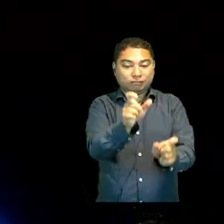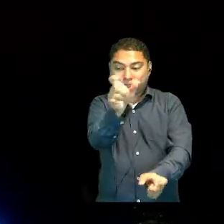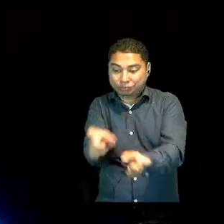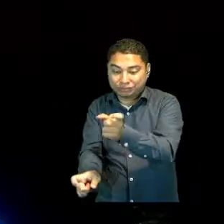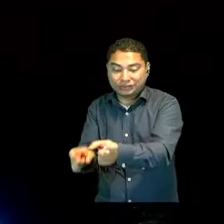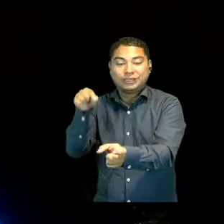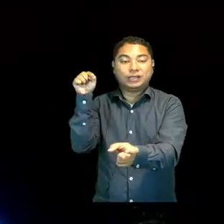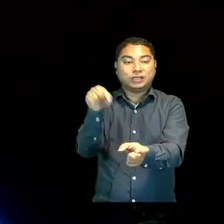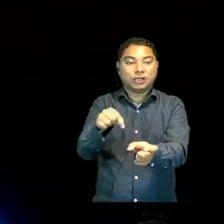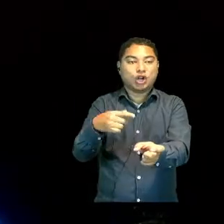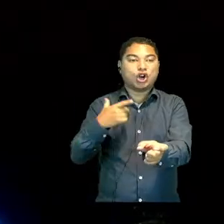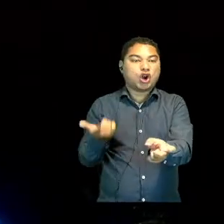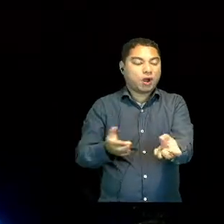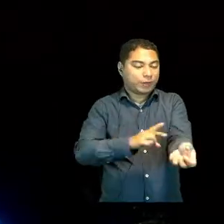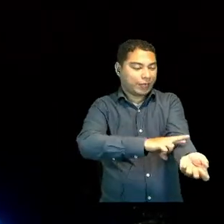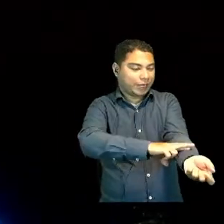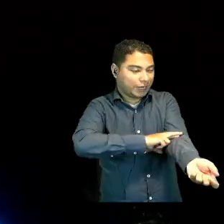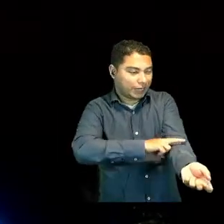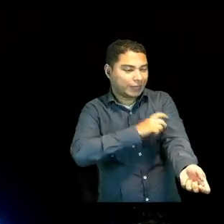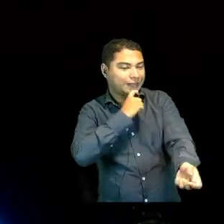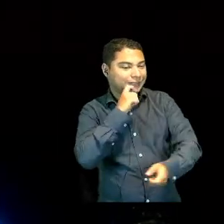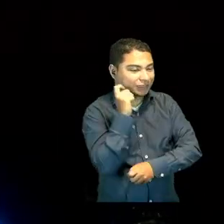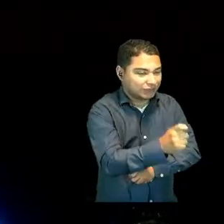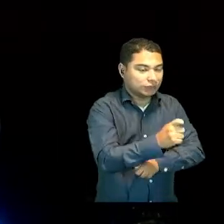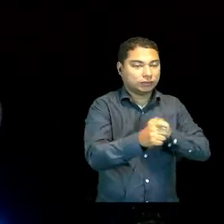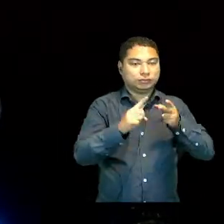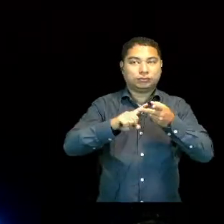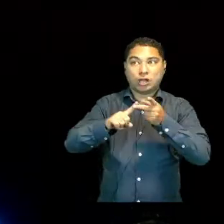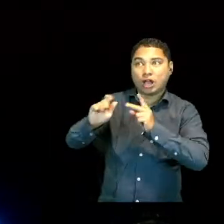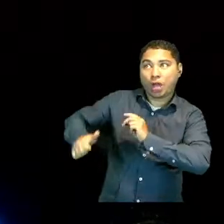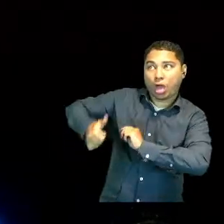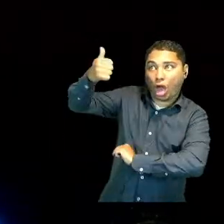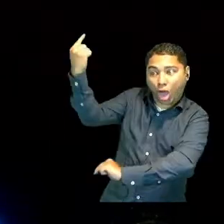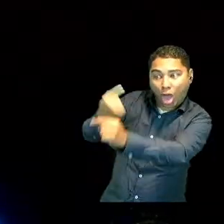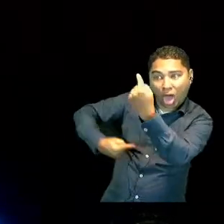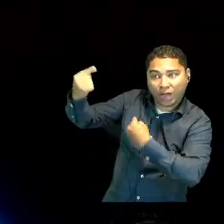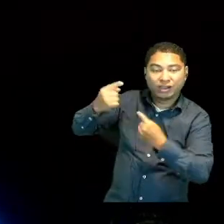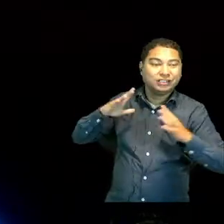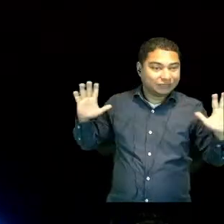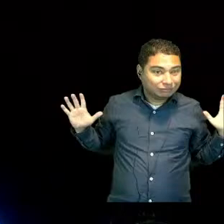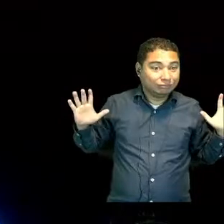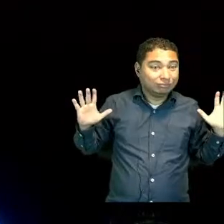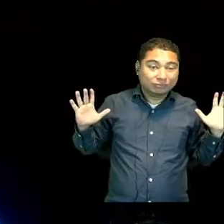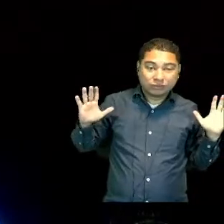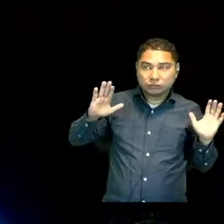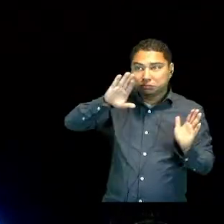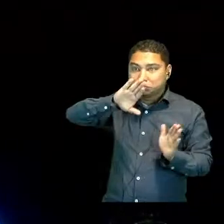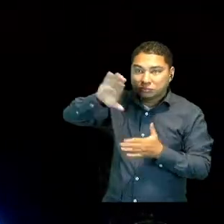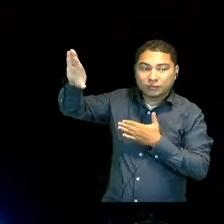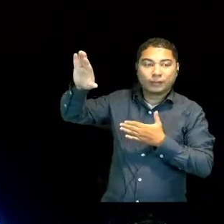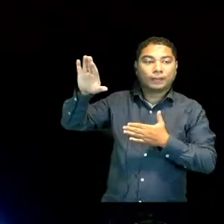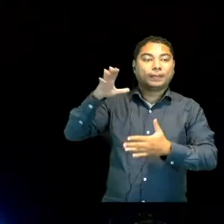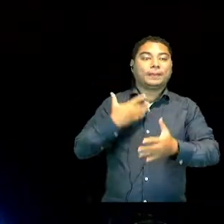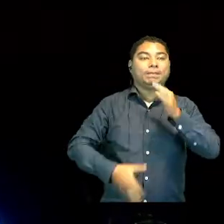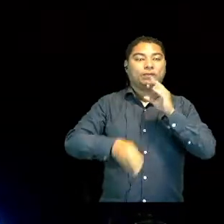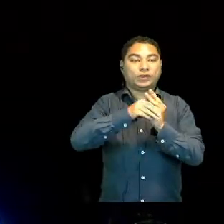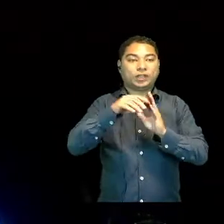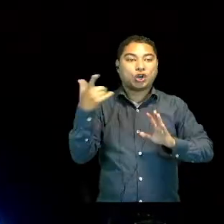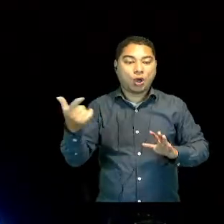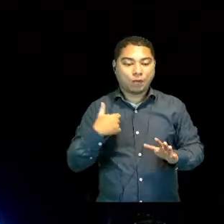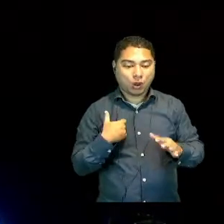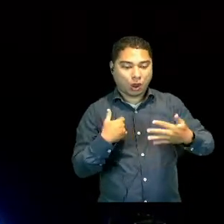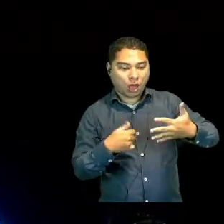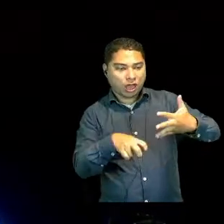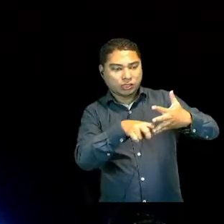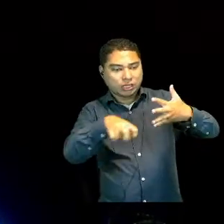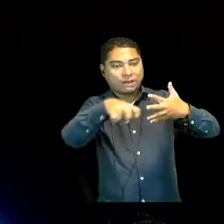to heteropatriarchy, subject to class exploitation, we also have to protect